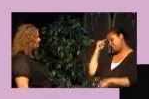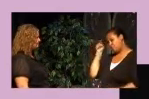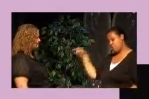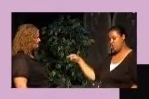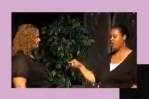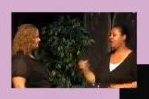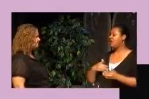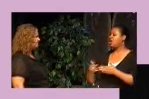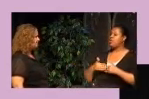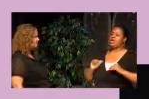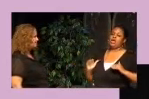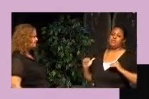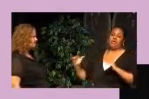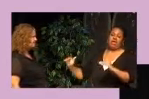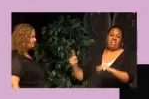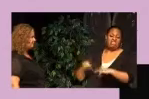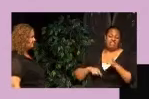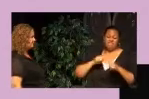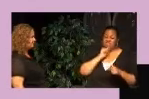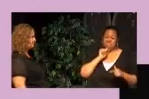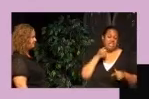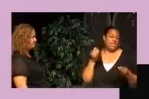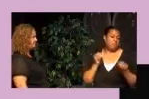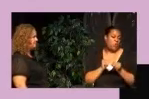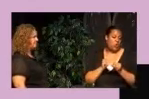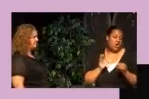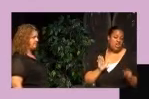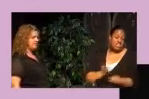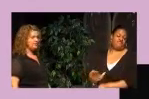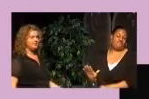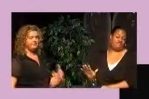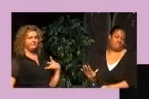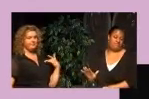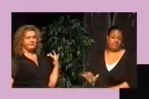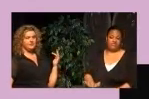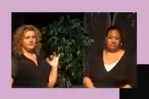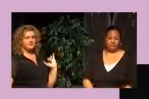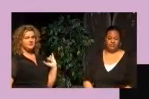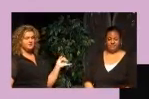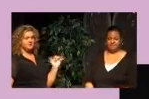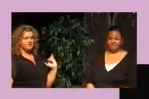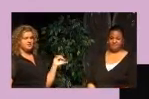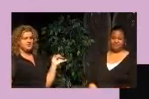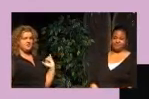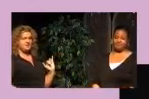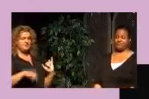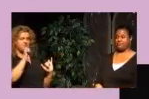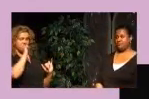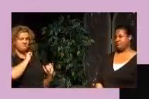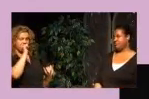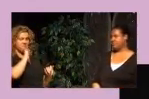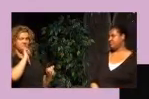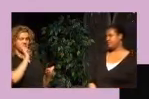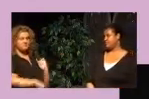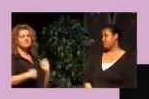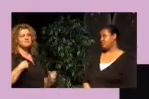myself off now. I just can't bear her. Present company being too unbearably distinguished.